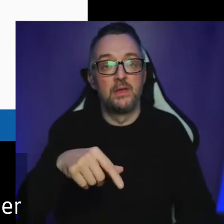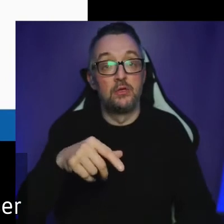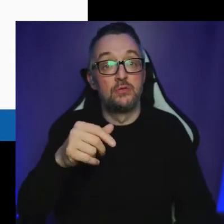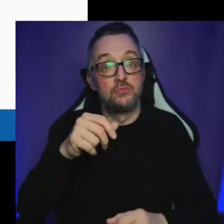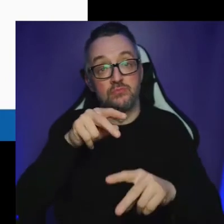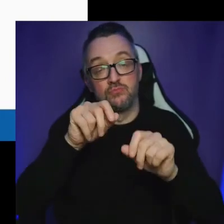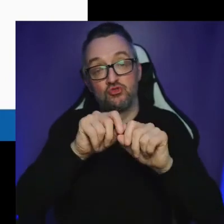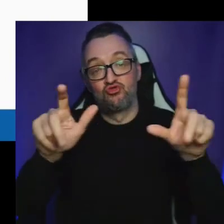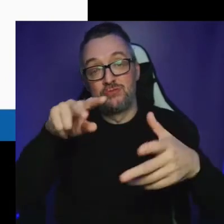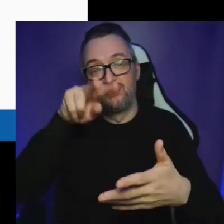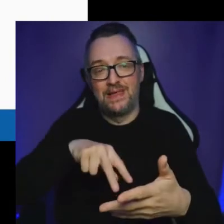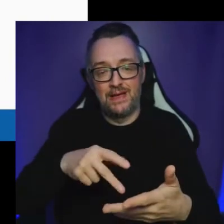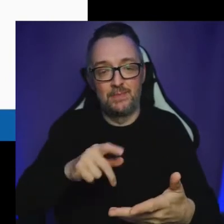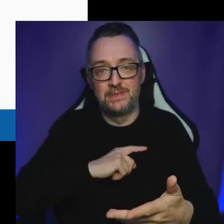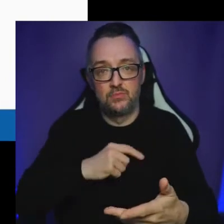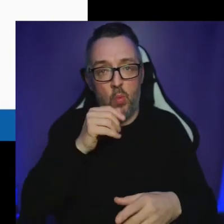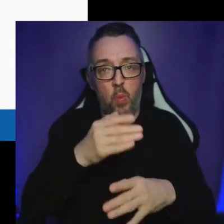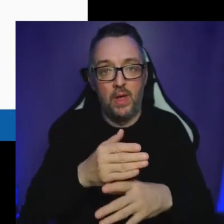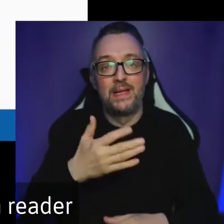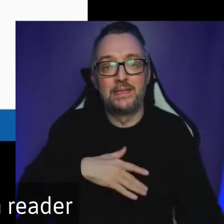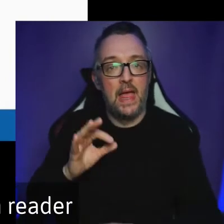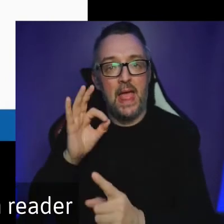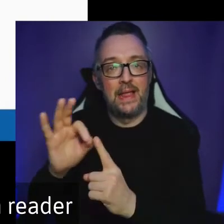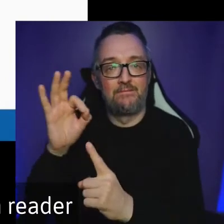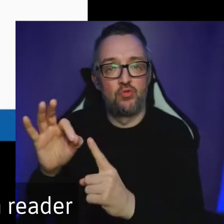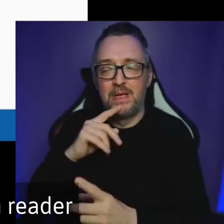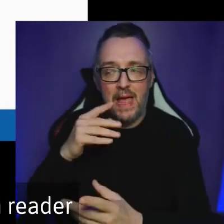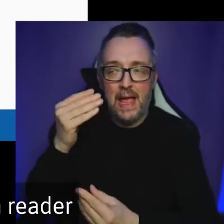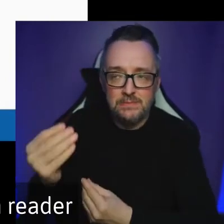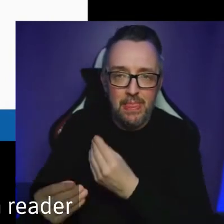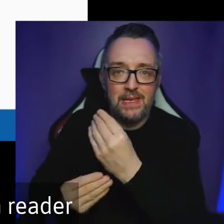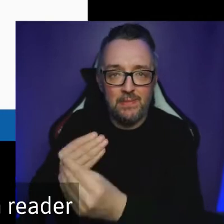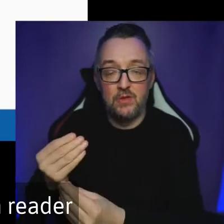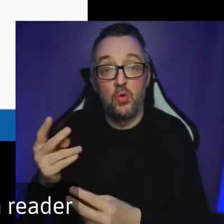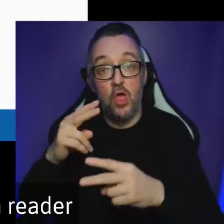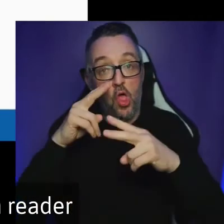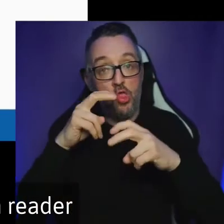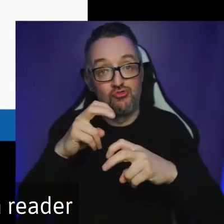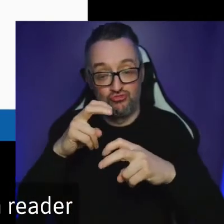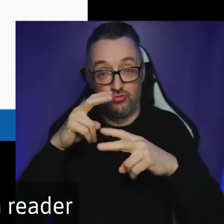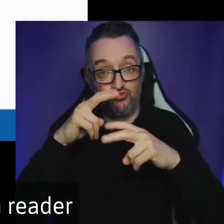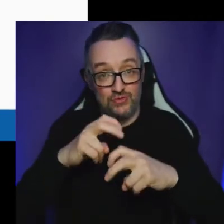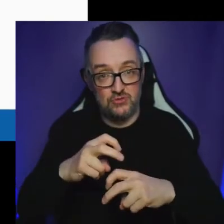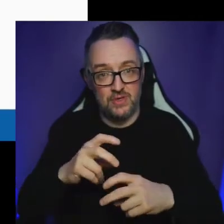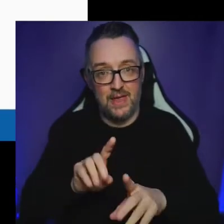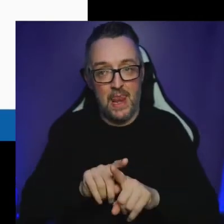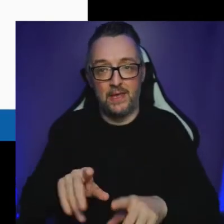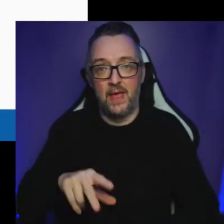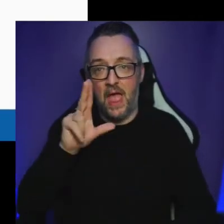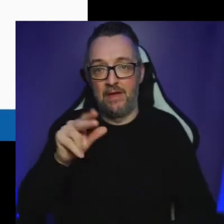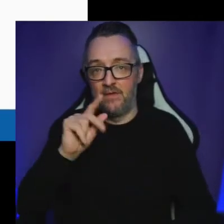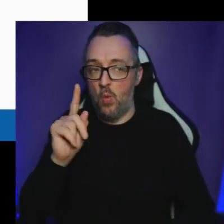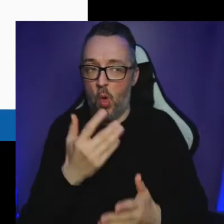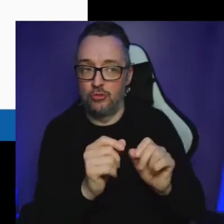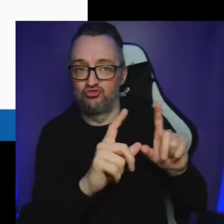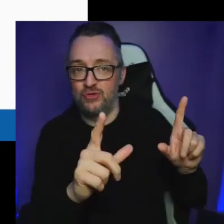reader user and talk them through what it looks like. So almost the researcher is acting like the screen reader. And that's actually quite